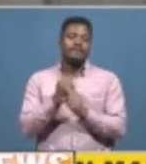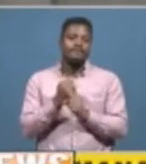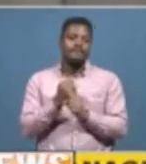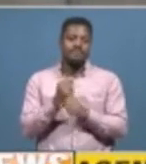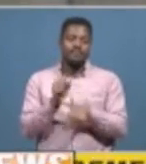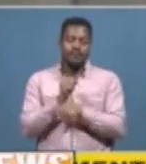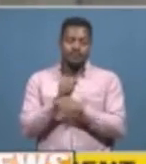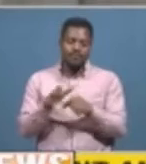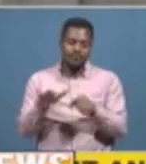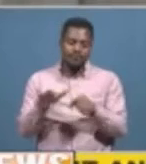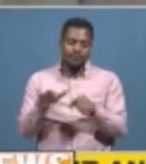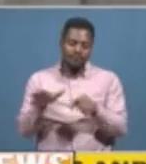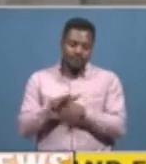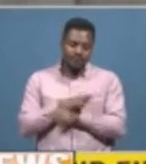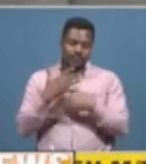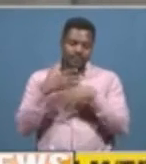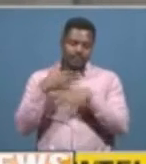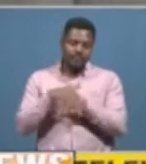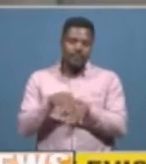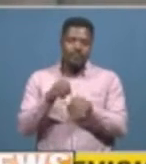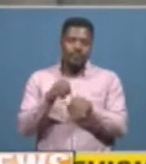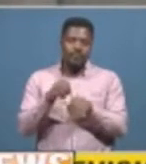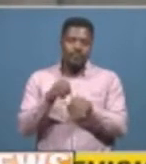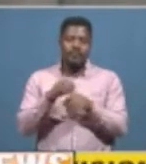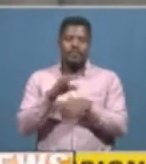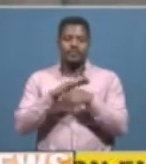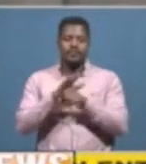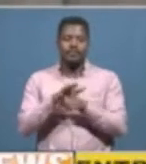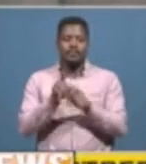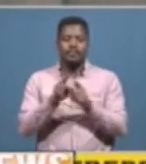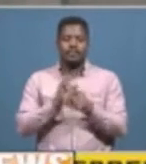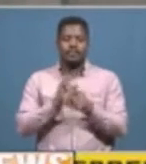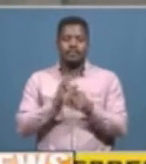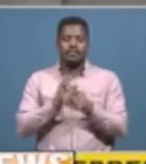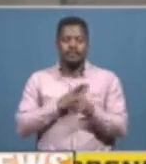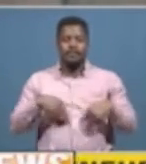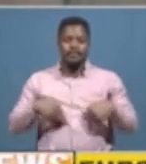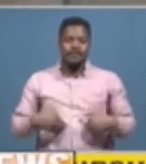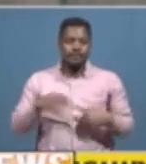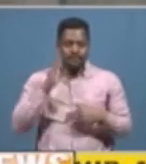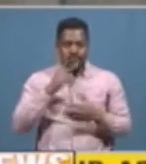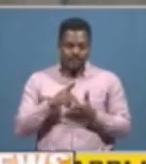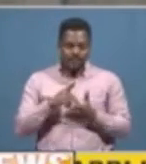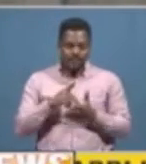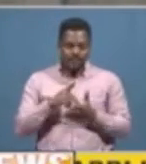fully inoculated against COVID-19, and our pensions will be paid regularly.